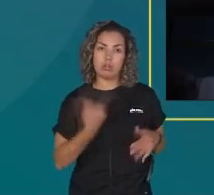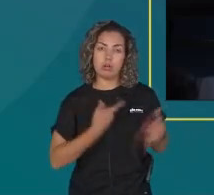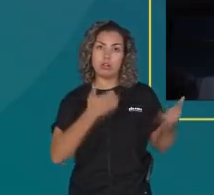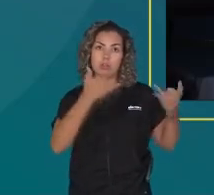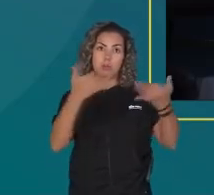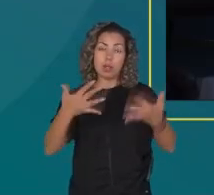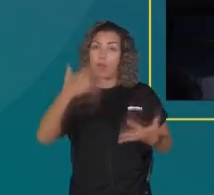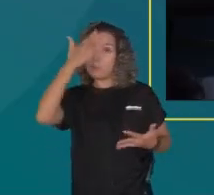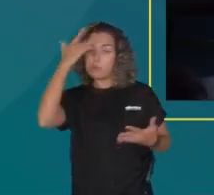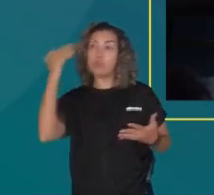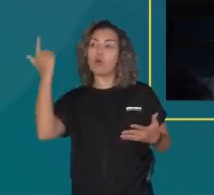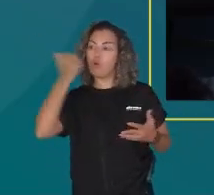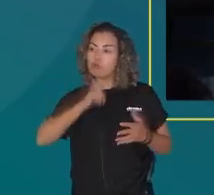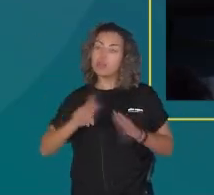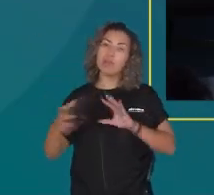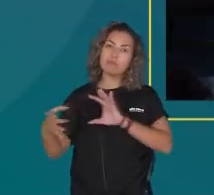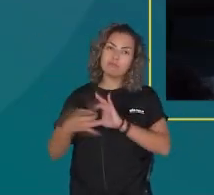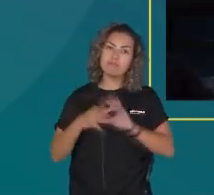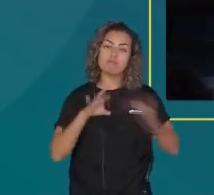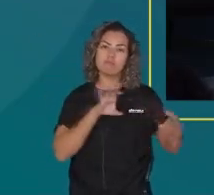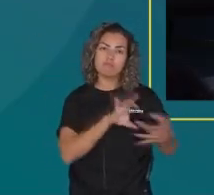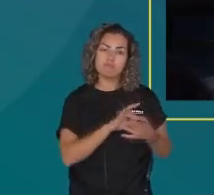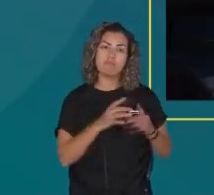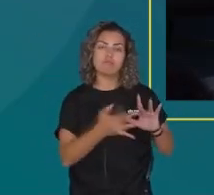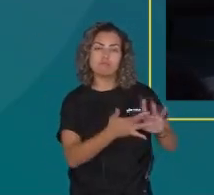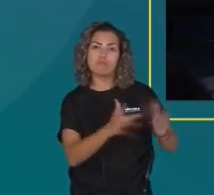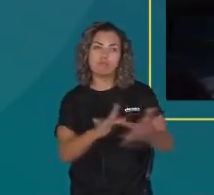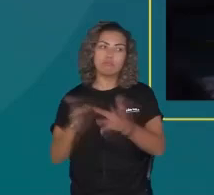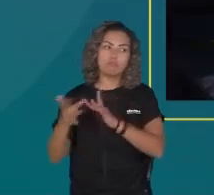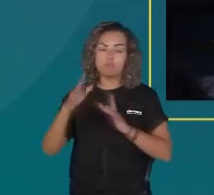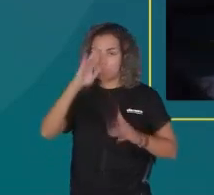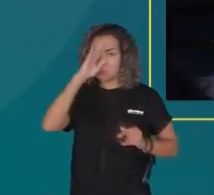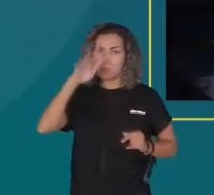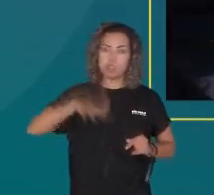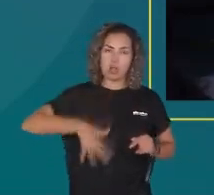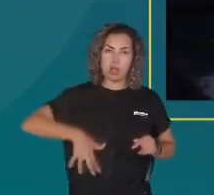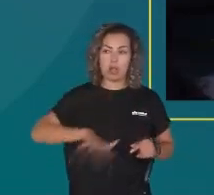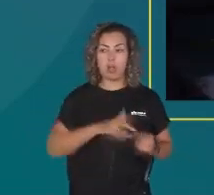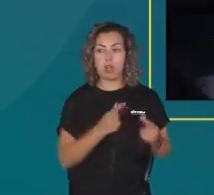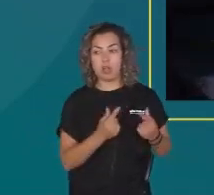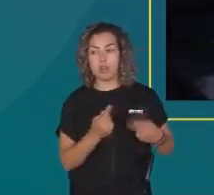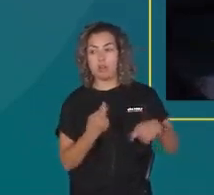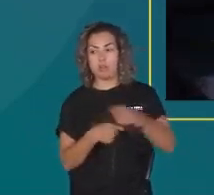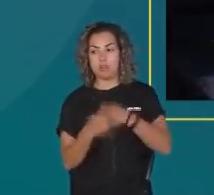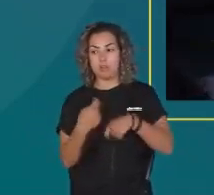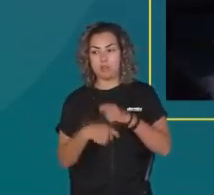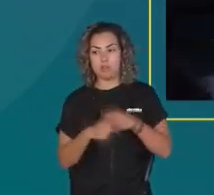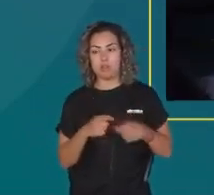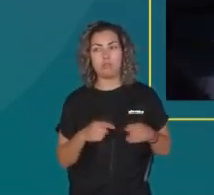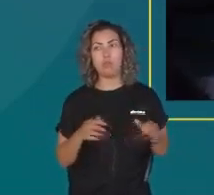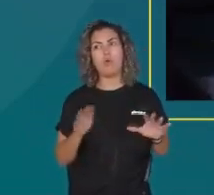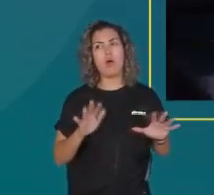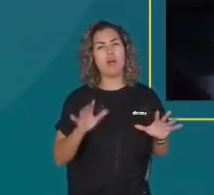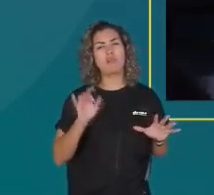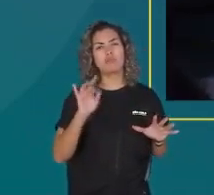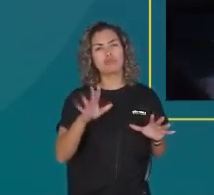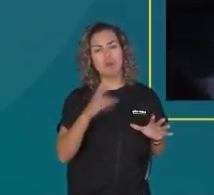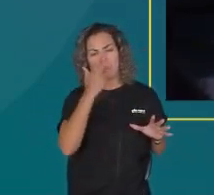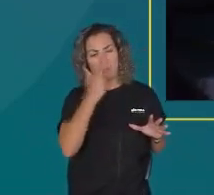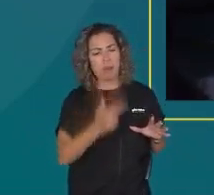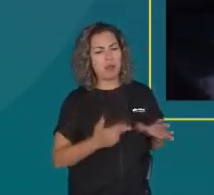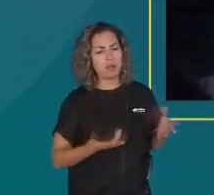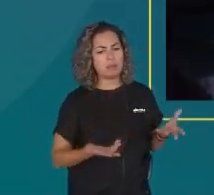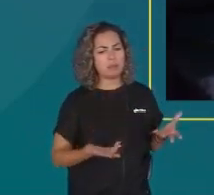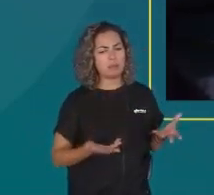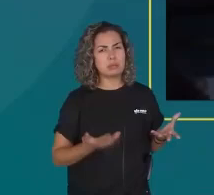financial sector and the economic sector, because we wanted to stop fighting about those just two way of thinking,